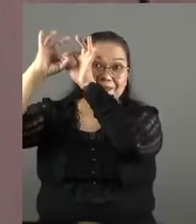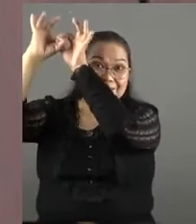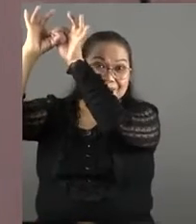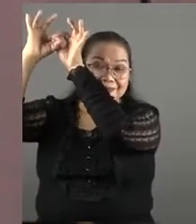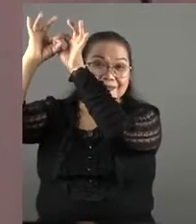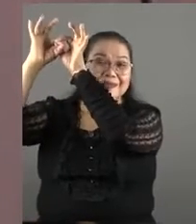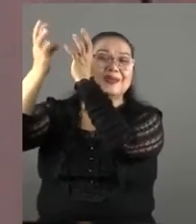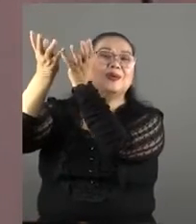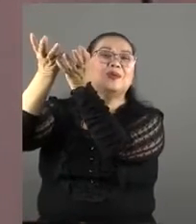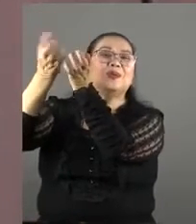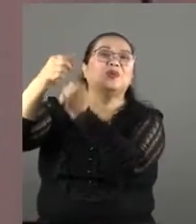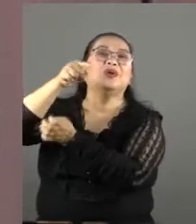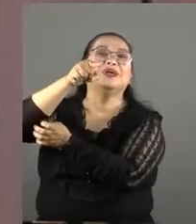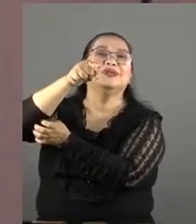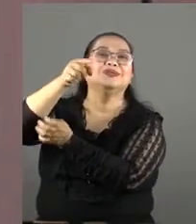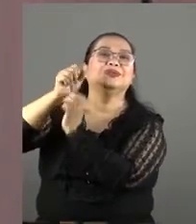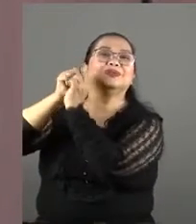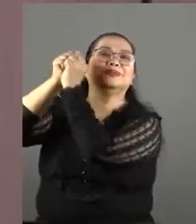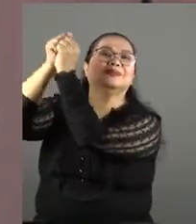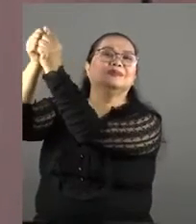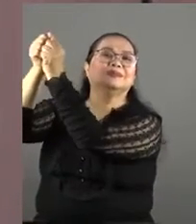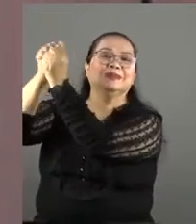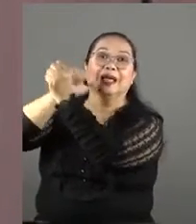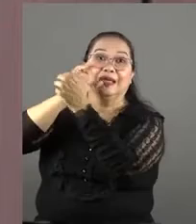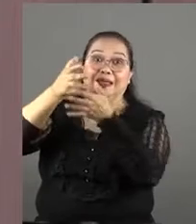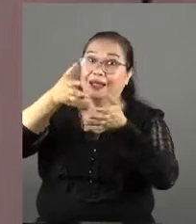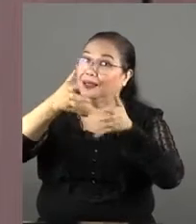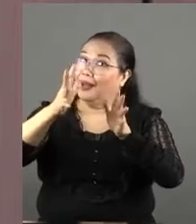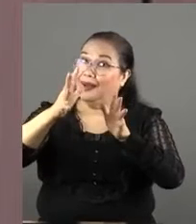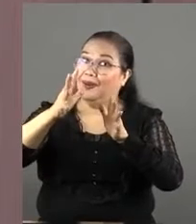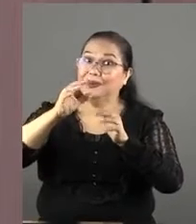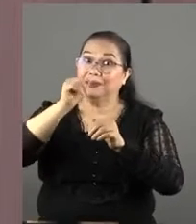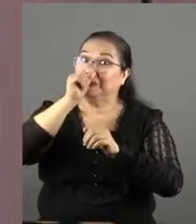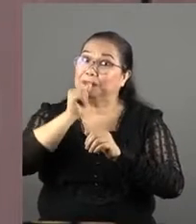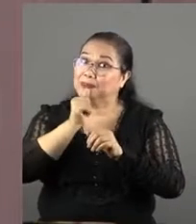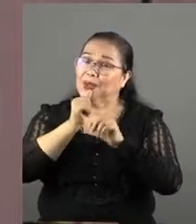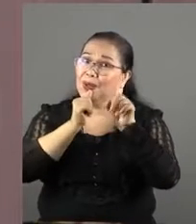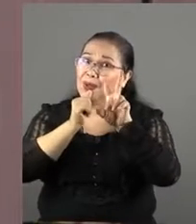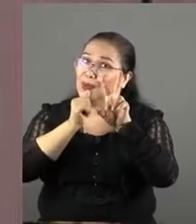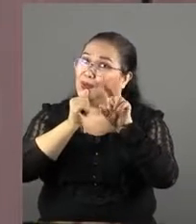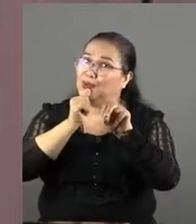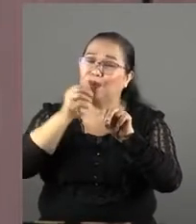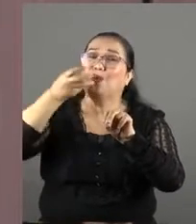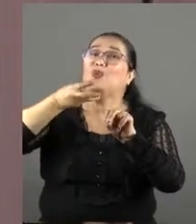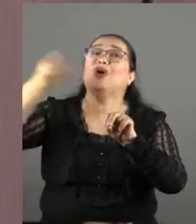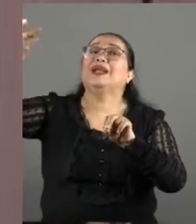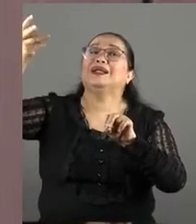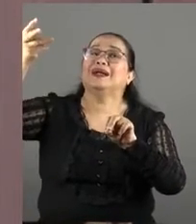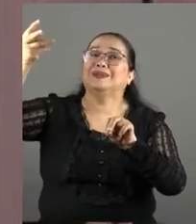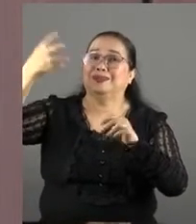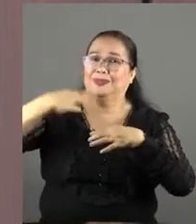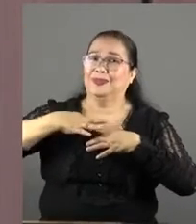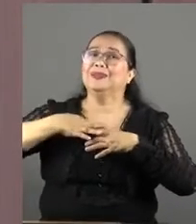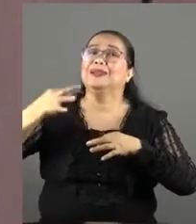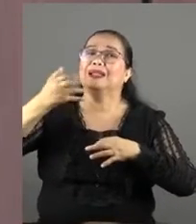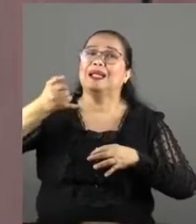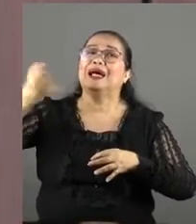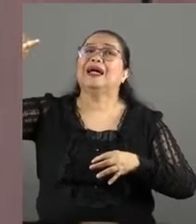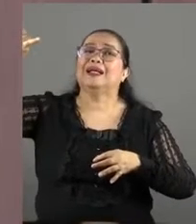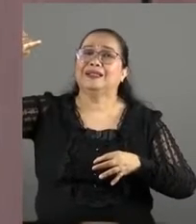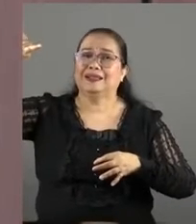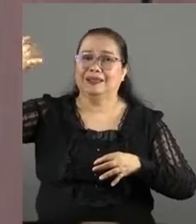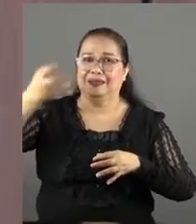you there. You're not just permitted. You're not tolerated. You're desired. You're